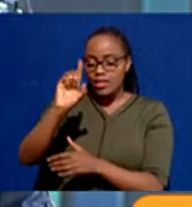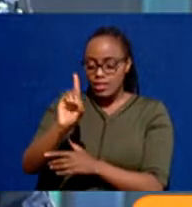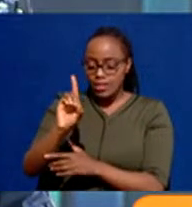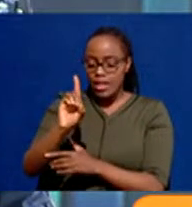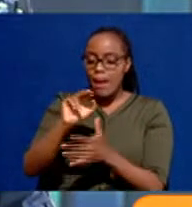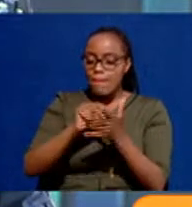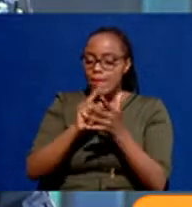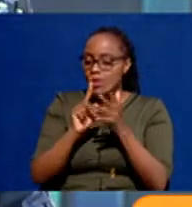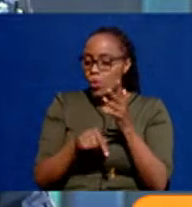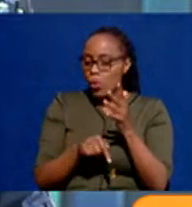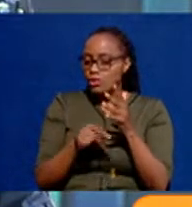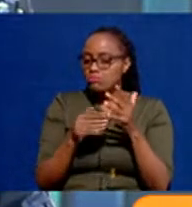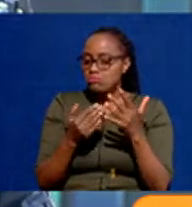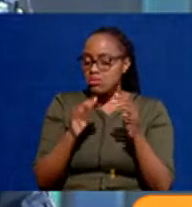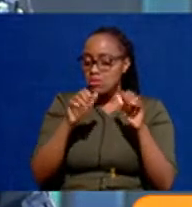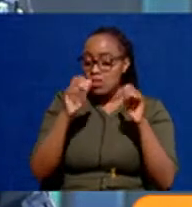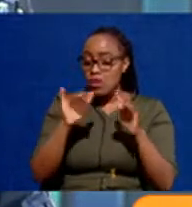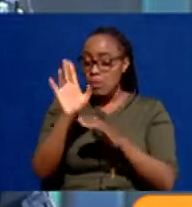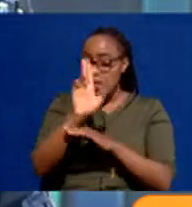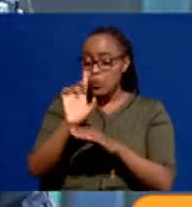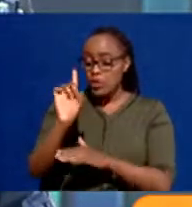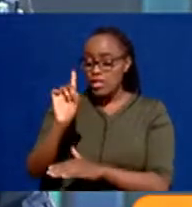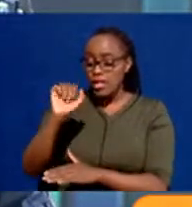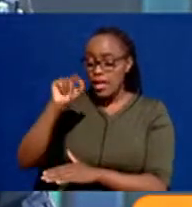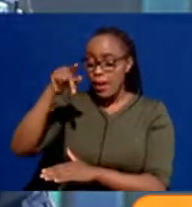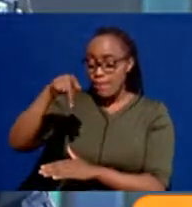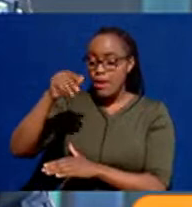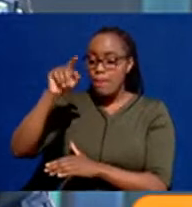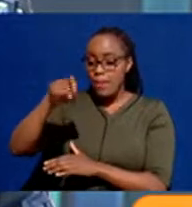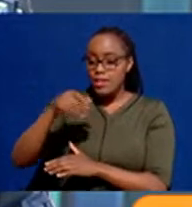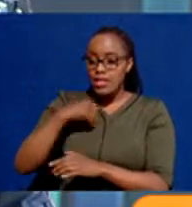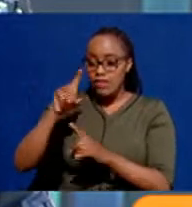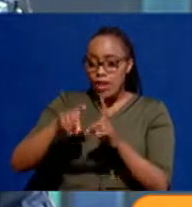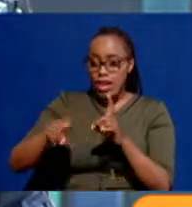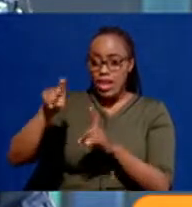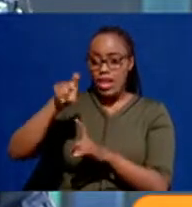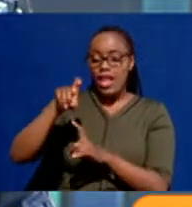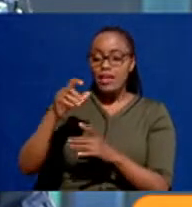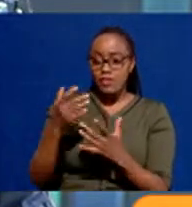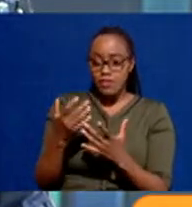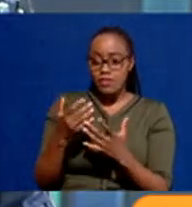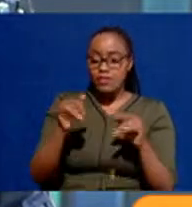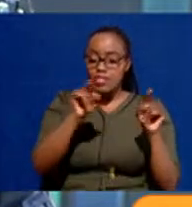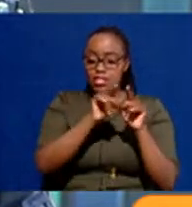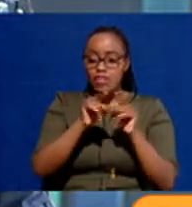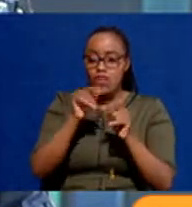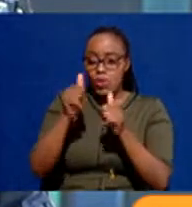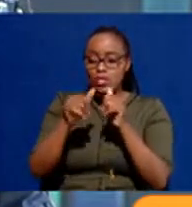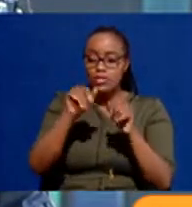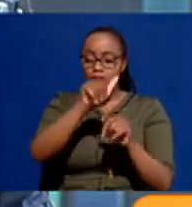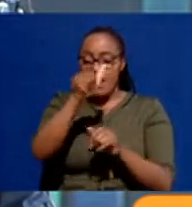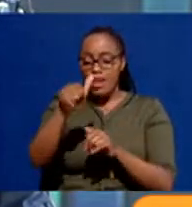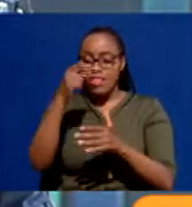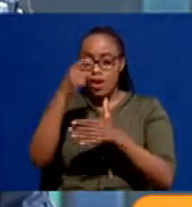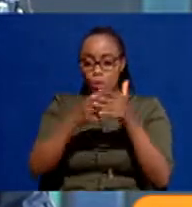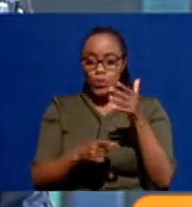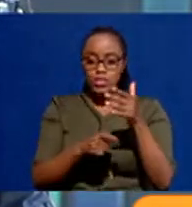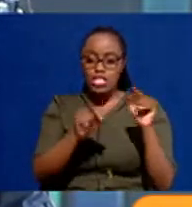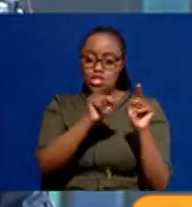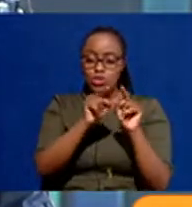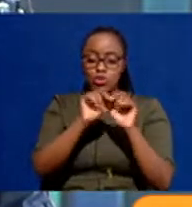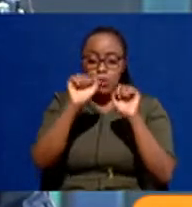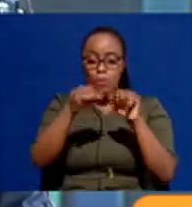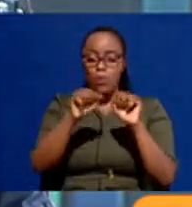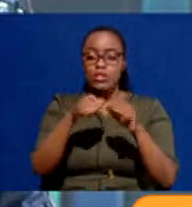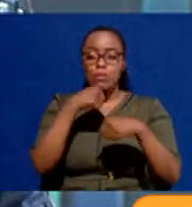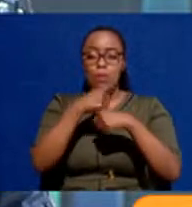hence, for the farmers who use DAP, they actually have to add lime, which is also another cost to be able